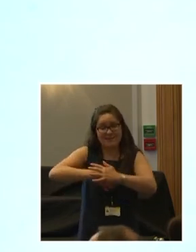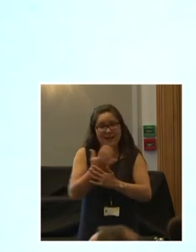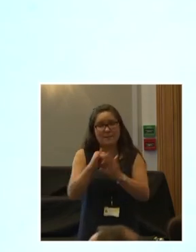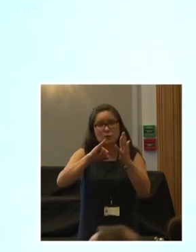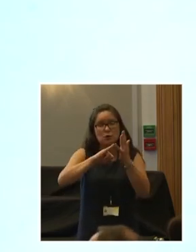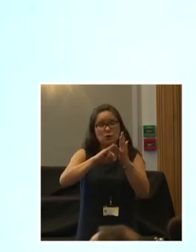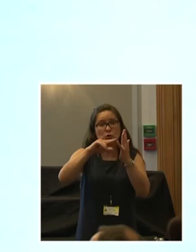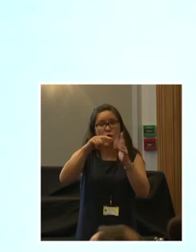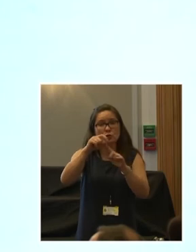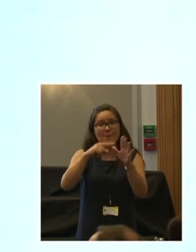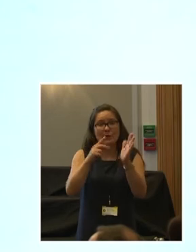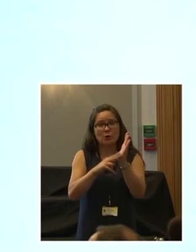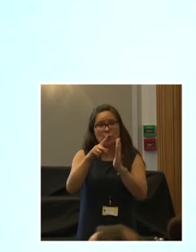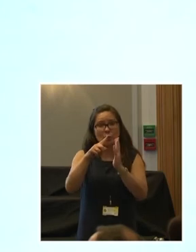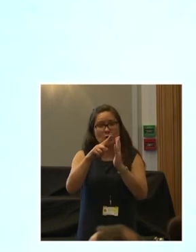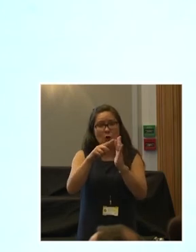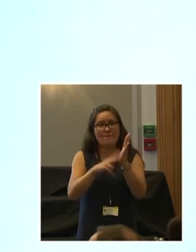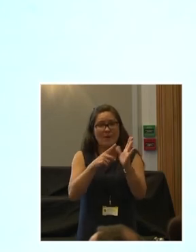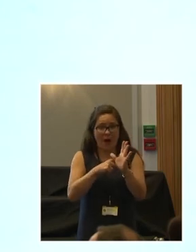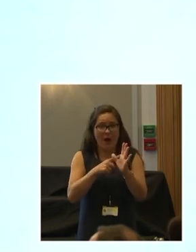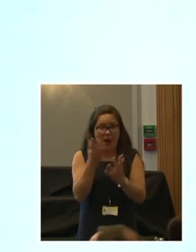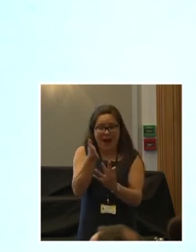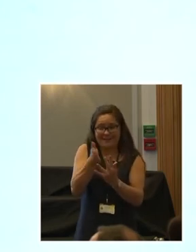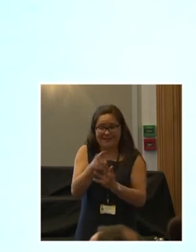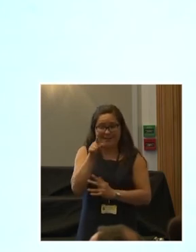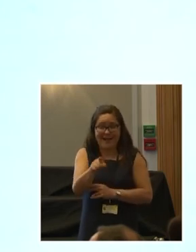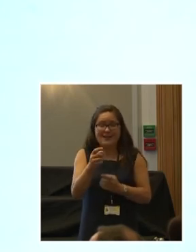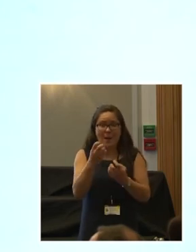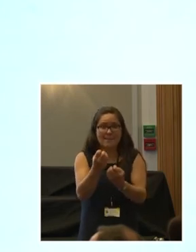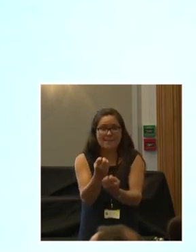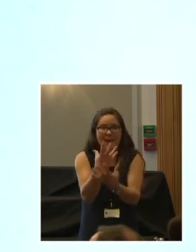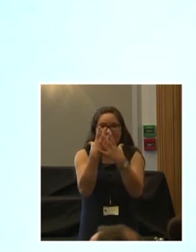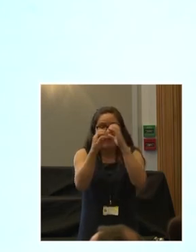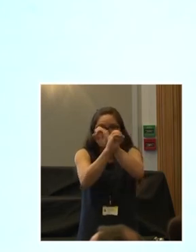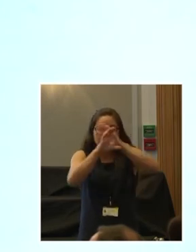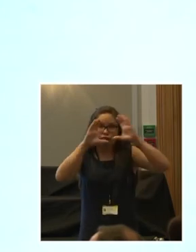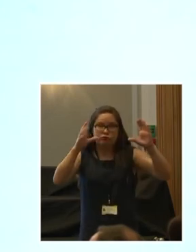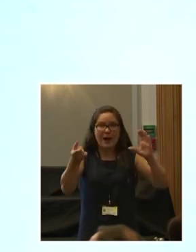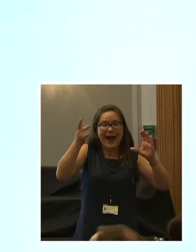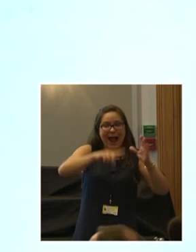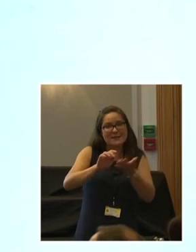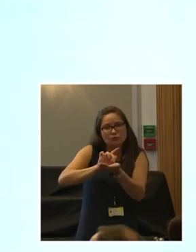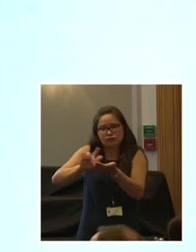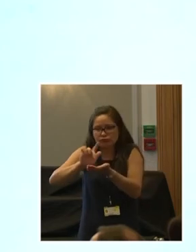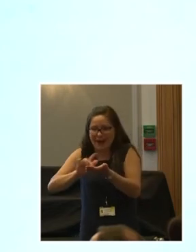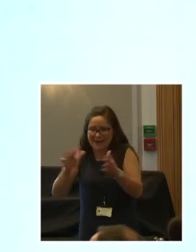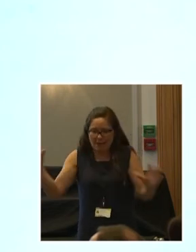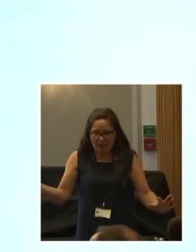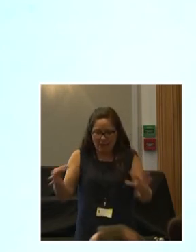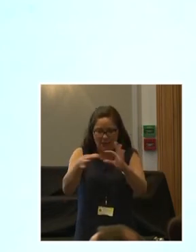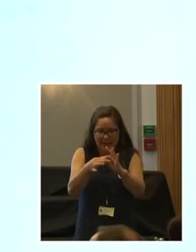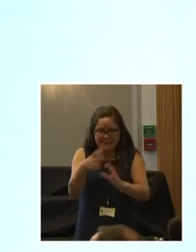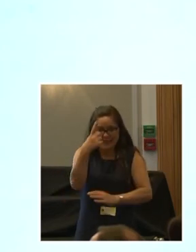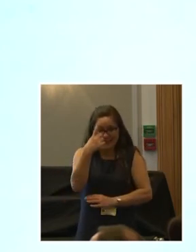some parts of the world, magnification and Braille is a very powerful combination for people who just don't get on with